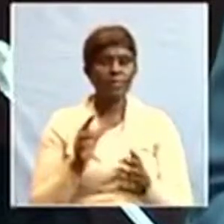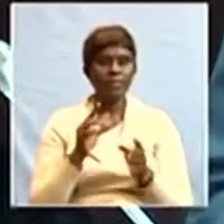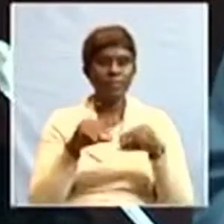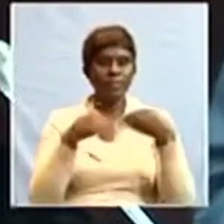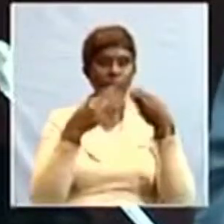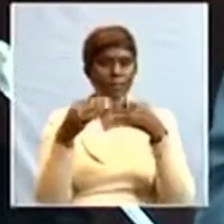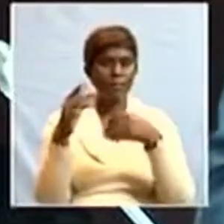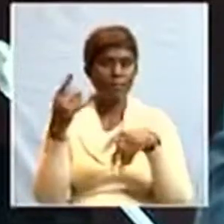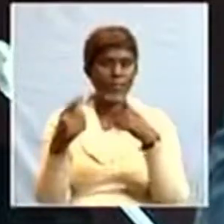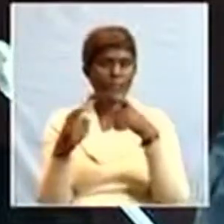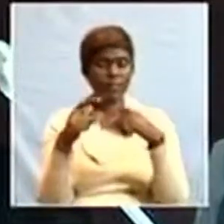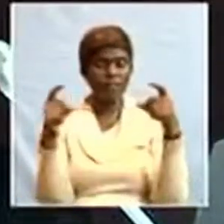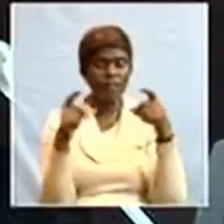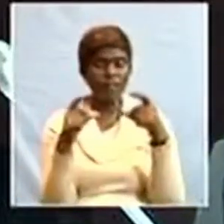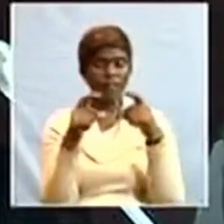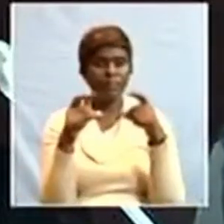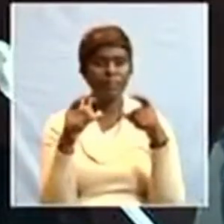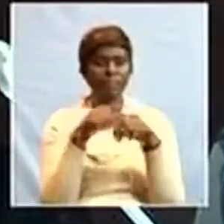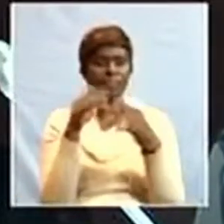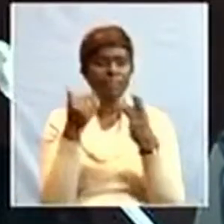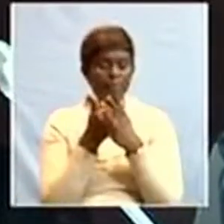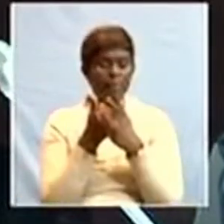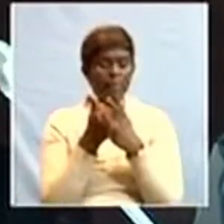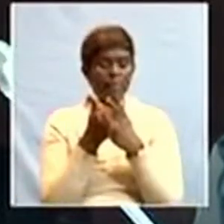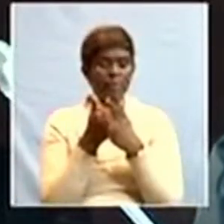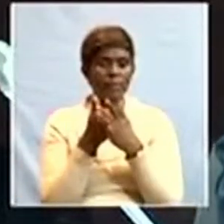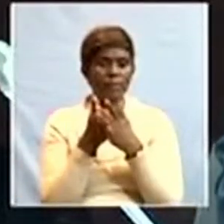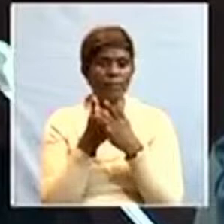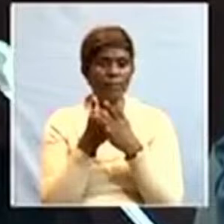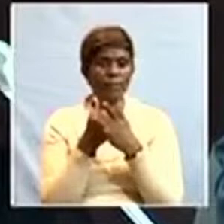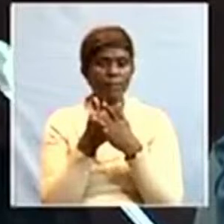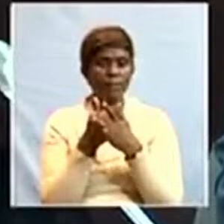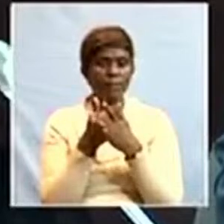given disability cards? Are all